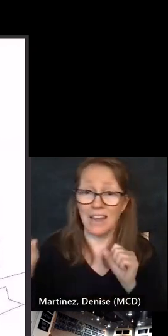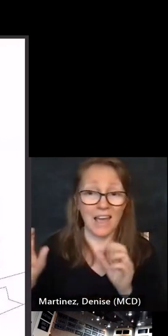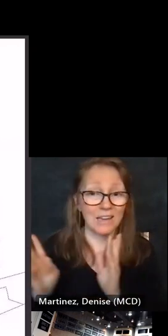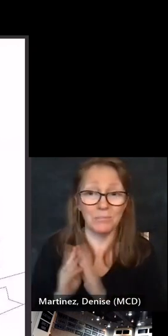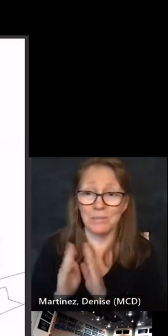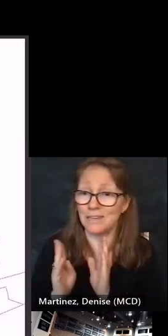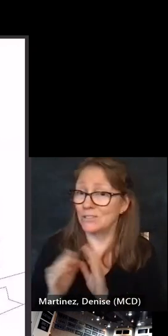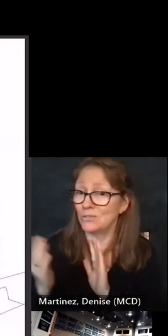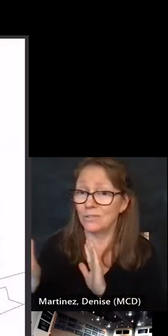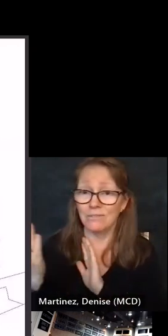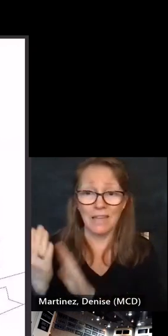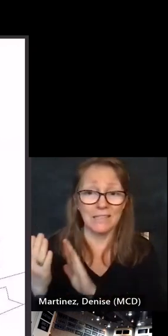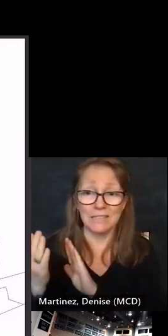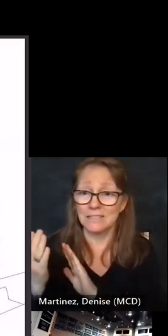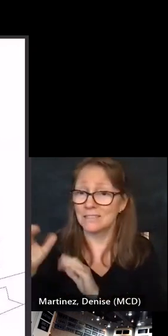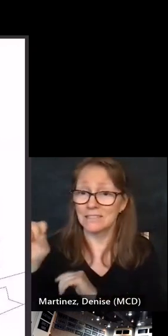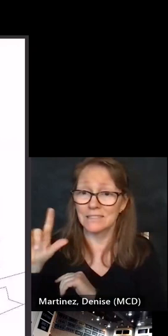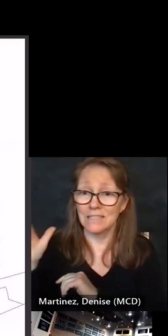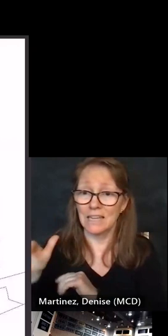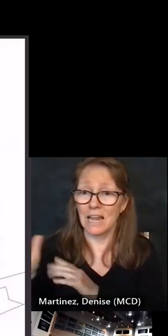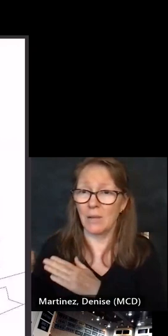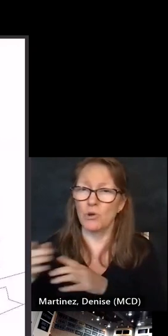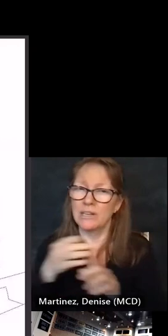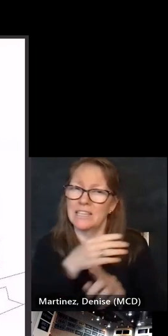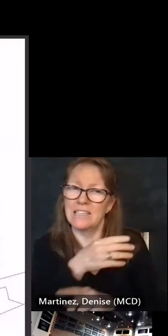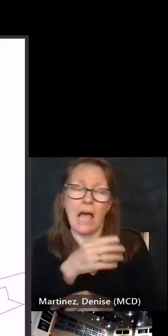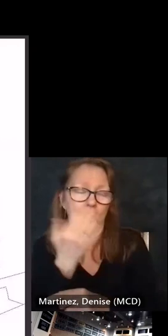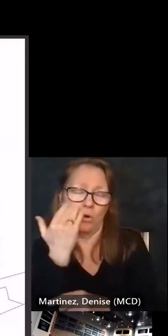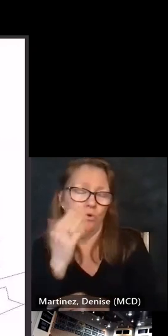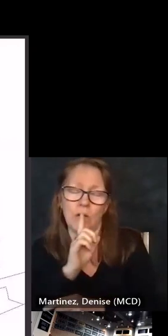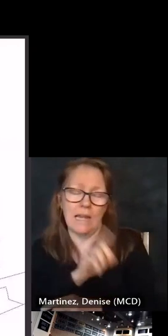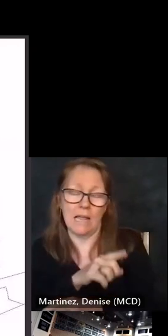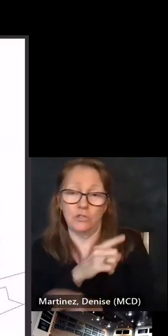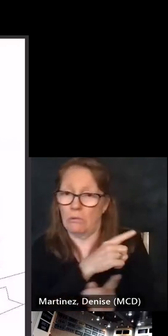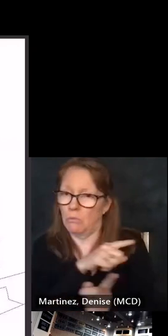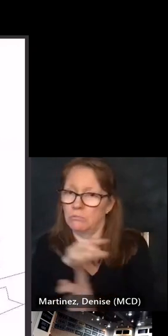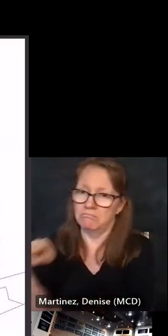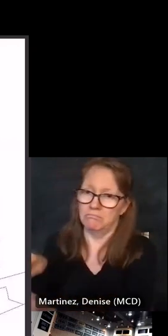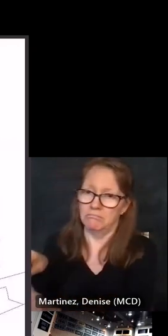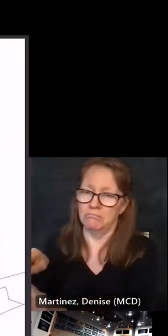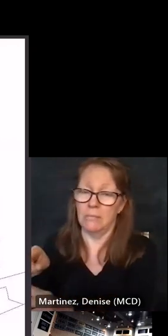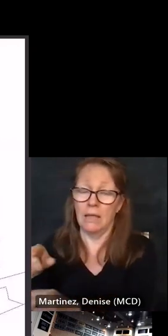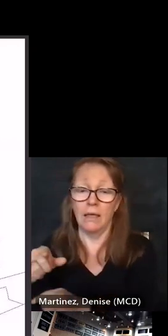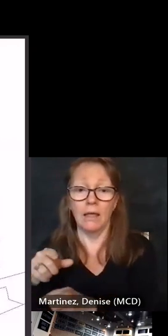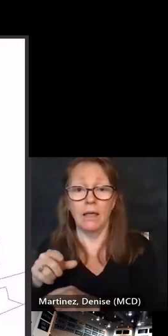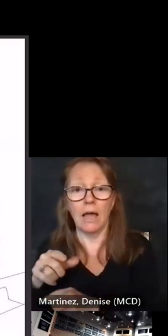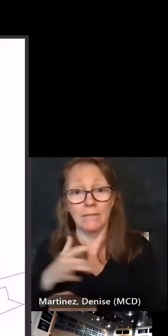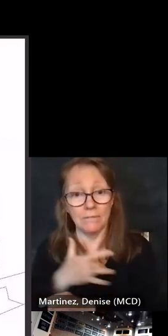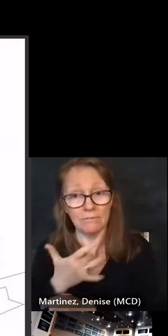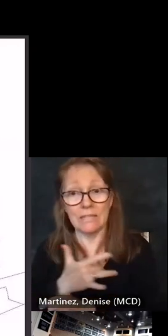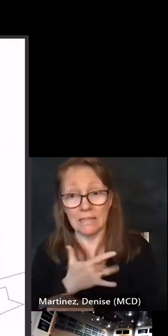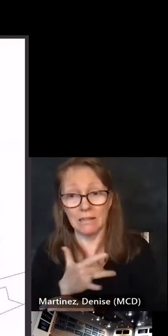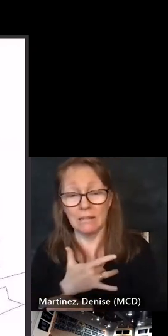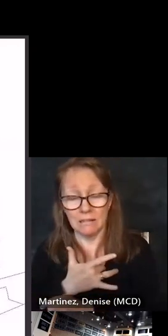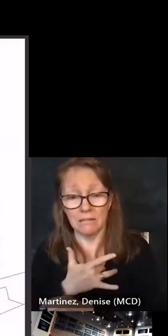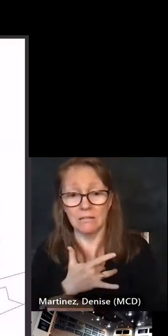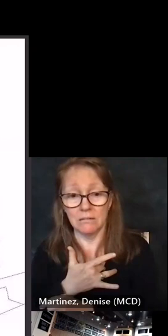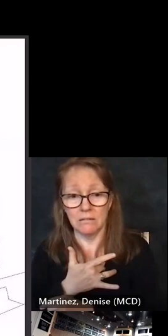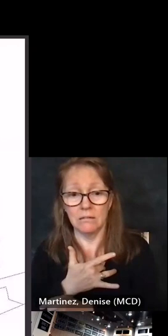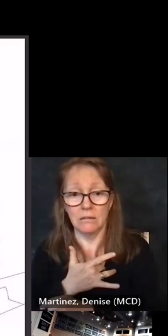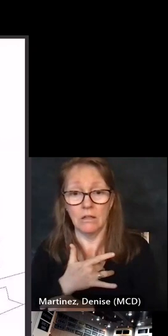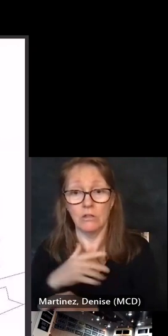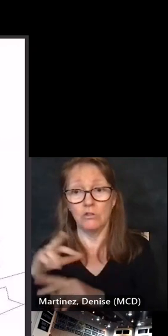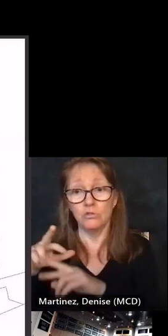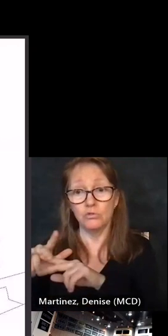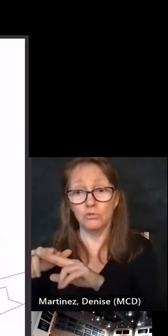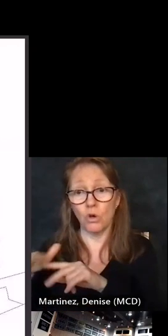the city, and I'm only going to take a little bit away from you, and you don't have to answer this. But I really feel that, I mean, we've seen that the salt yard